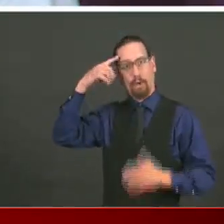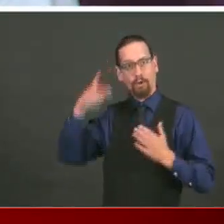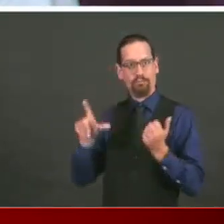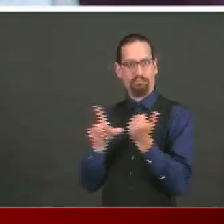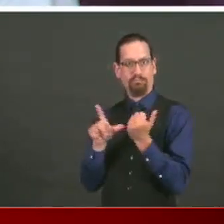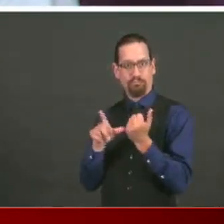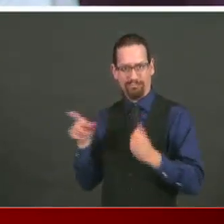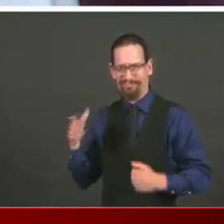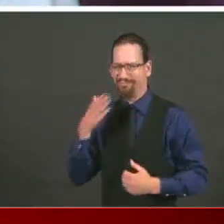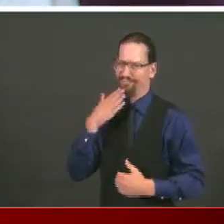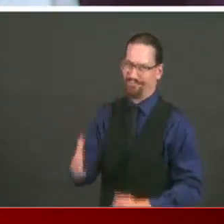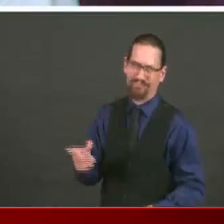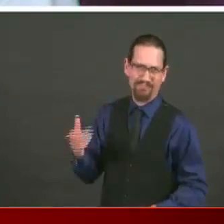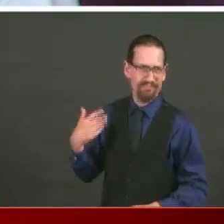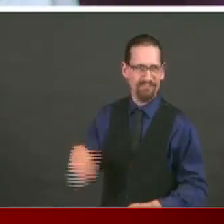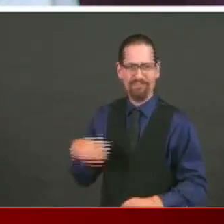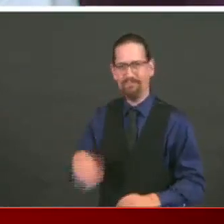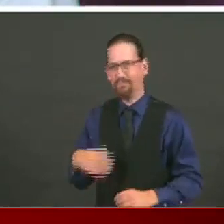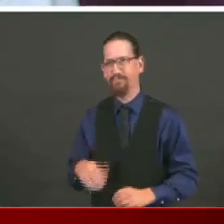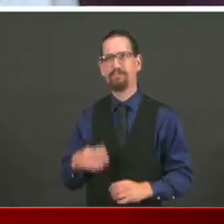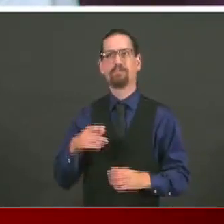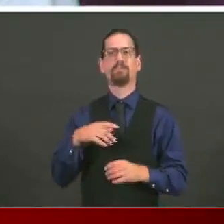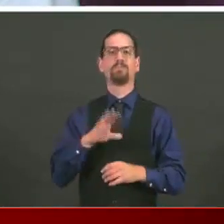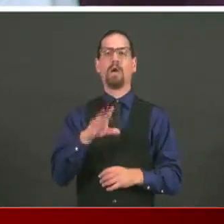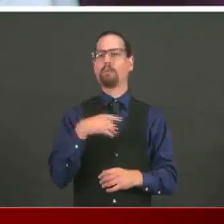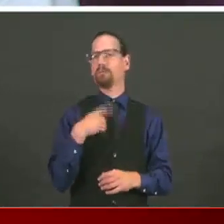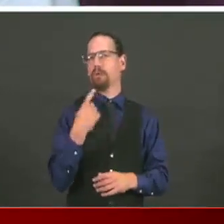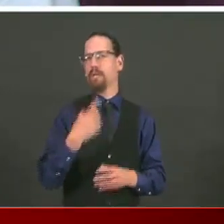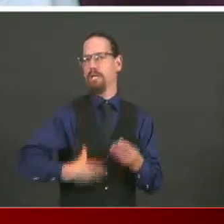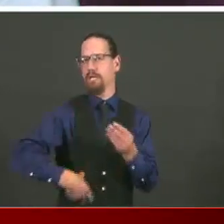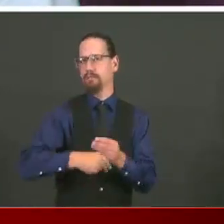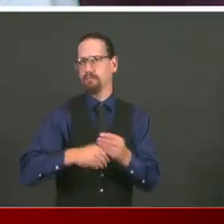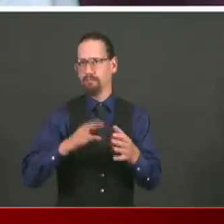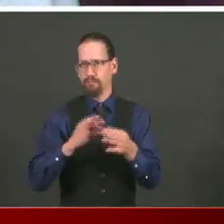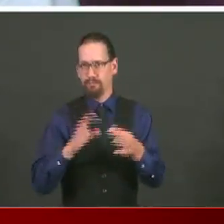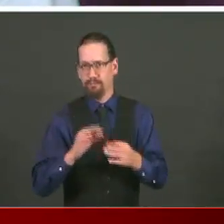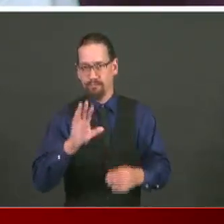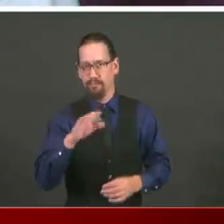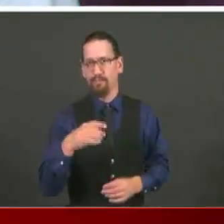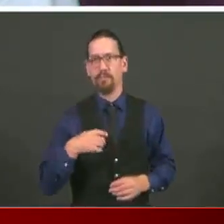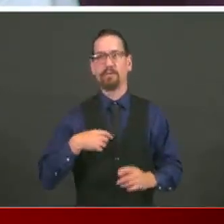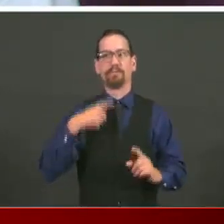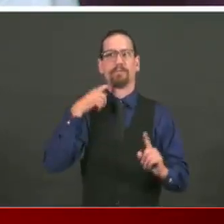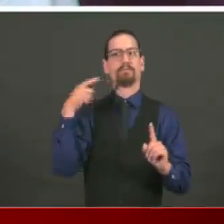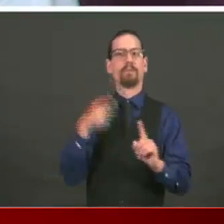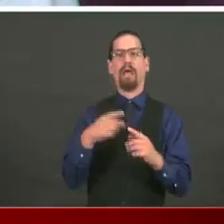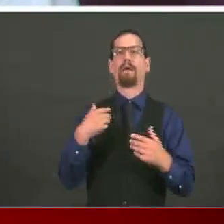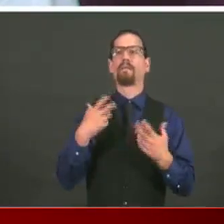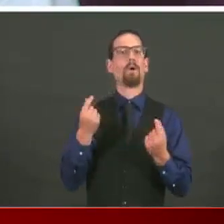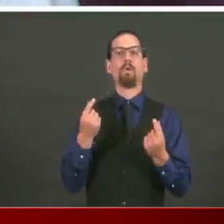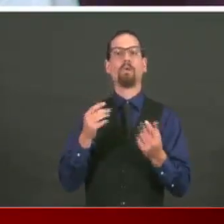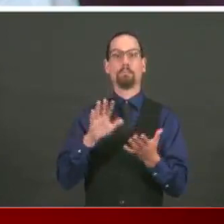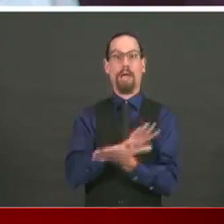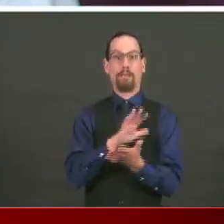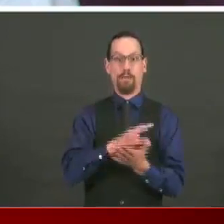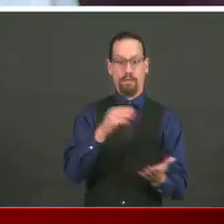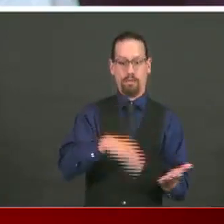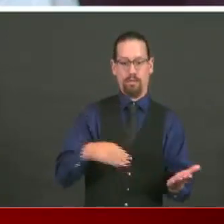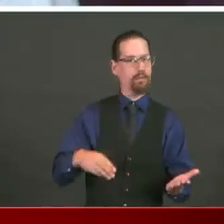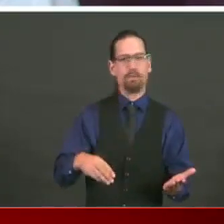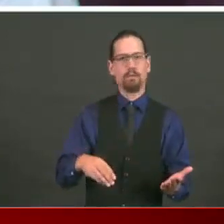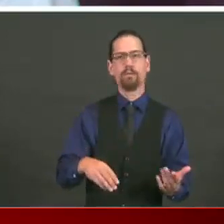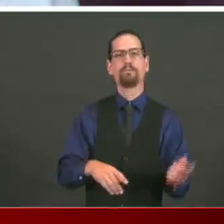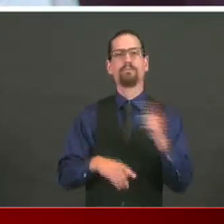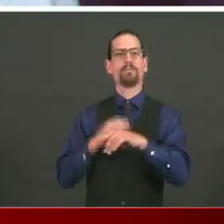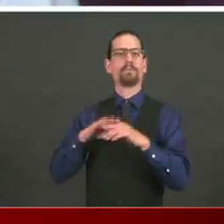The other thing that I want to point out is there will be a heavy degree of electronic filing that will enable things to move faster. And very, very importantly, we're